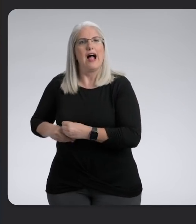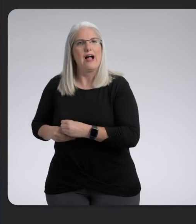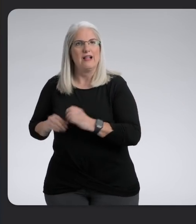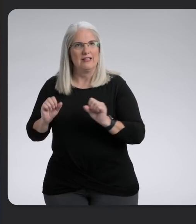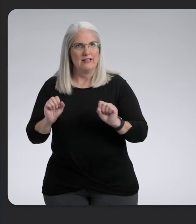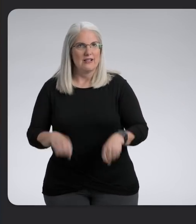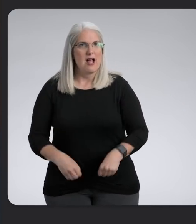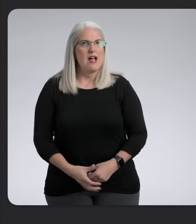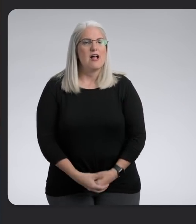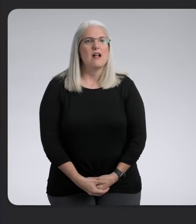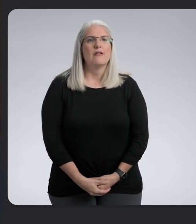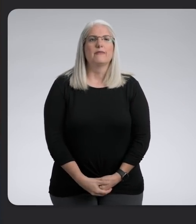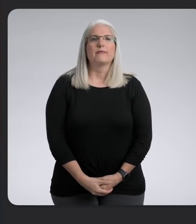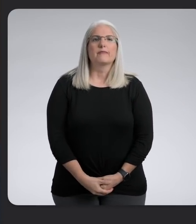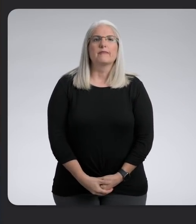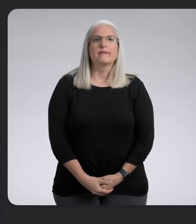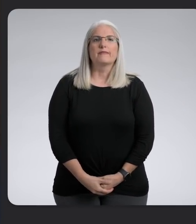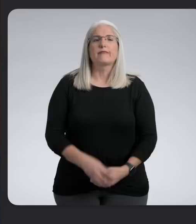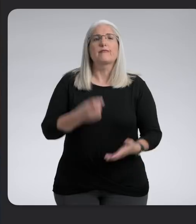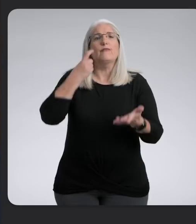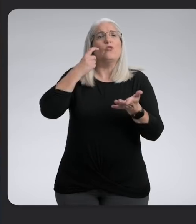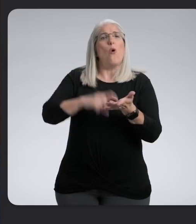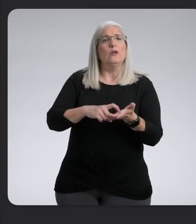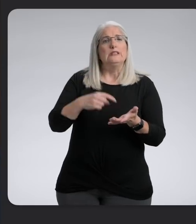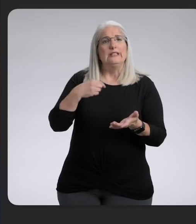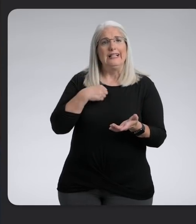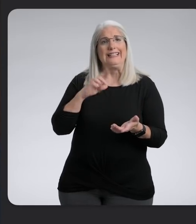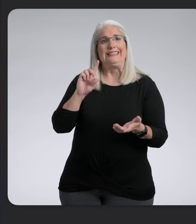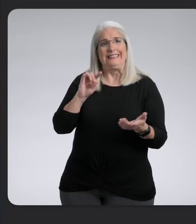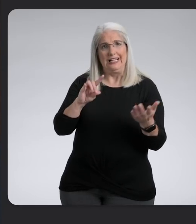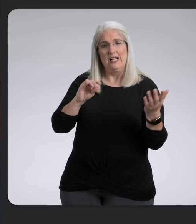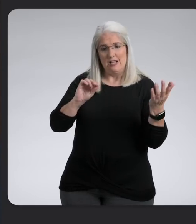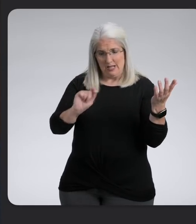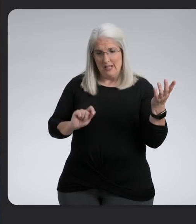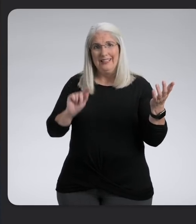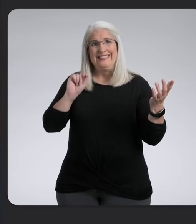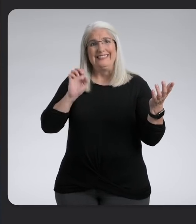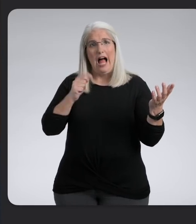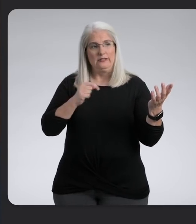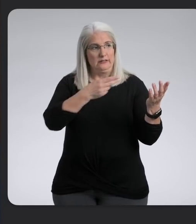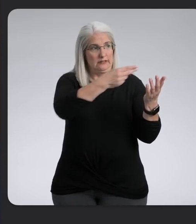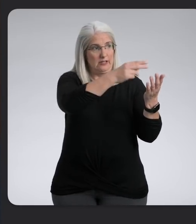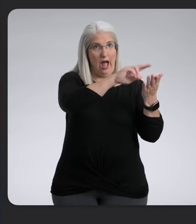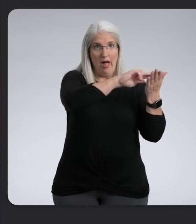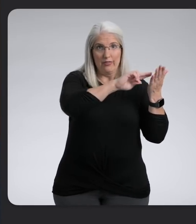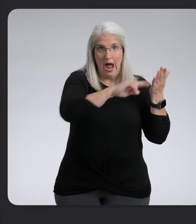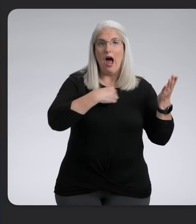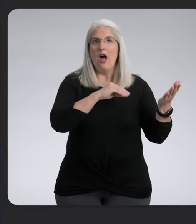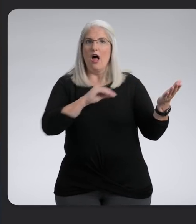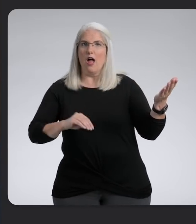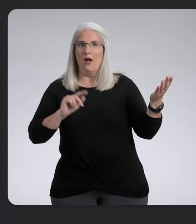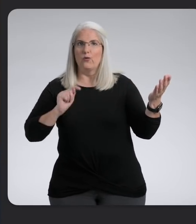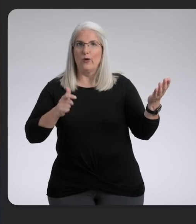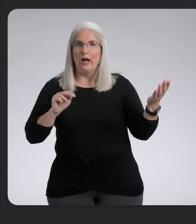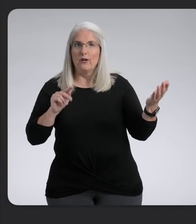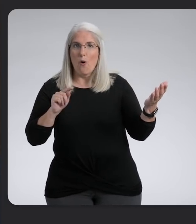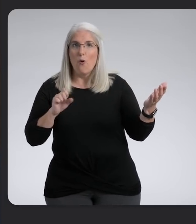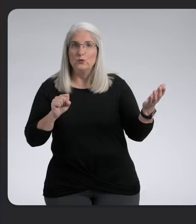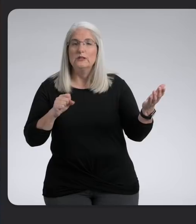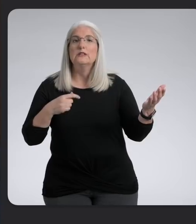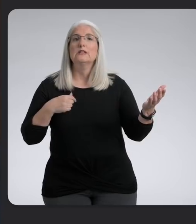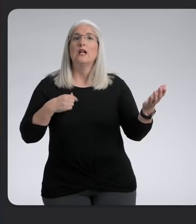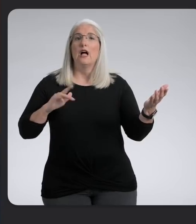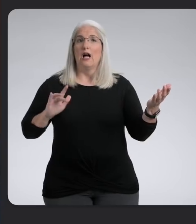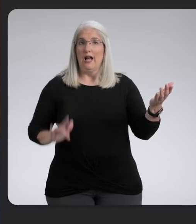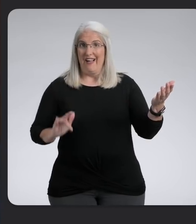You'll notice there's text highlighted on the page. I added this text to my quick note, and tapping on a link from a highlight takes me